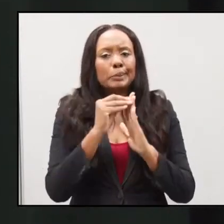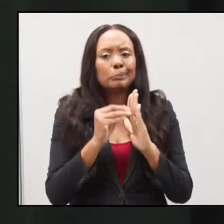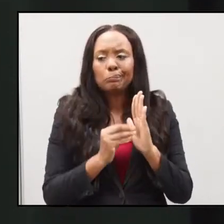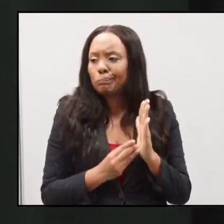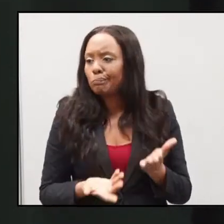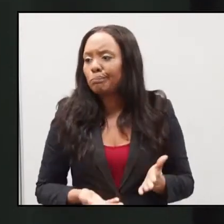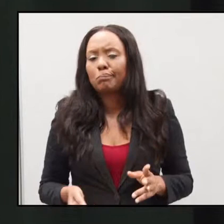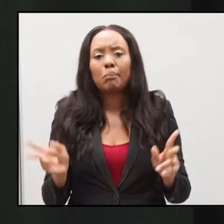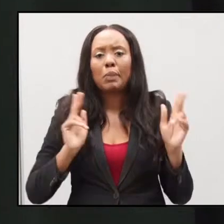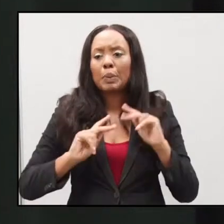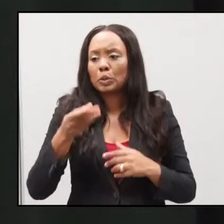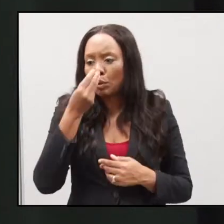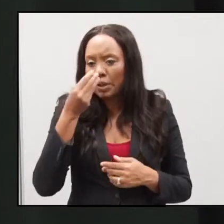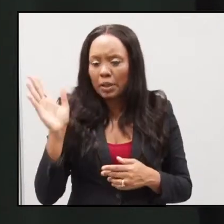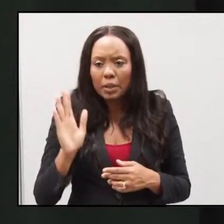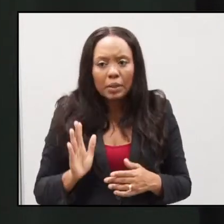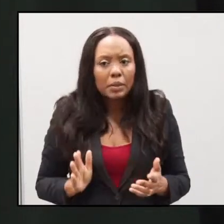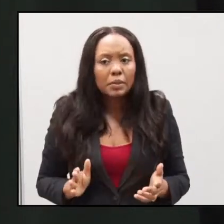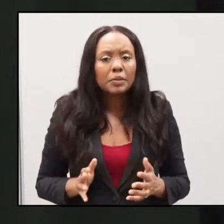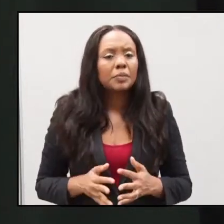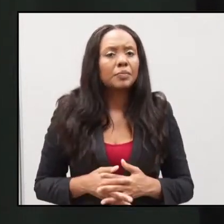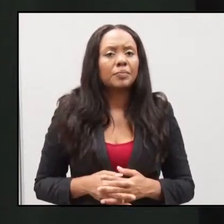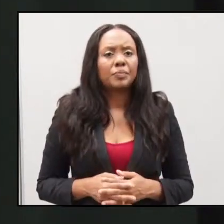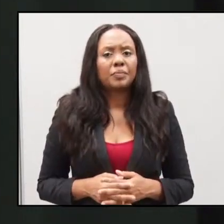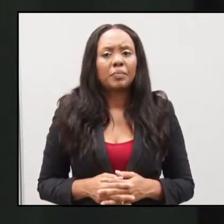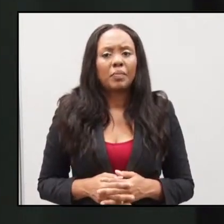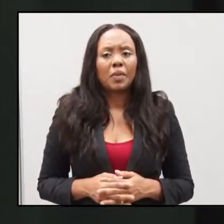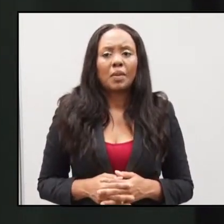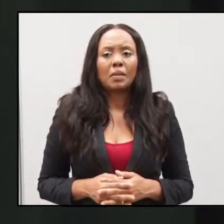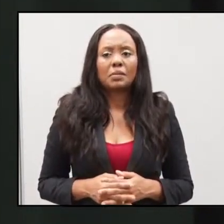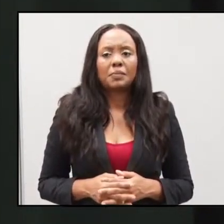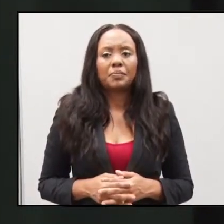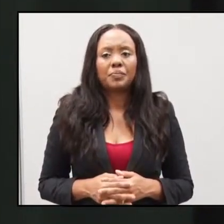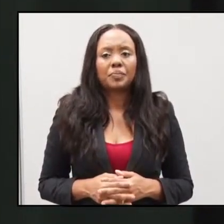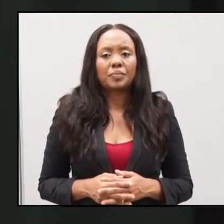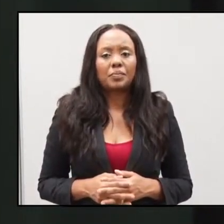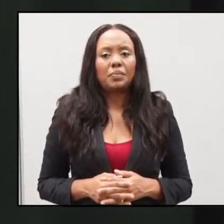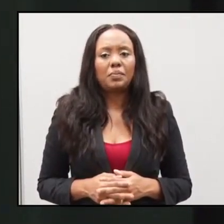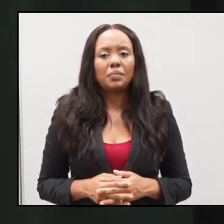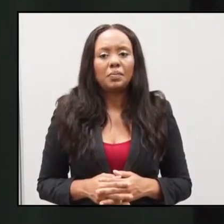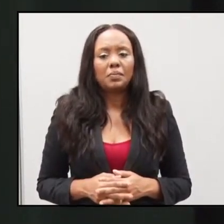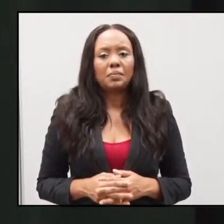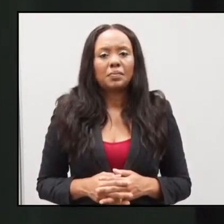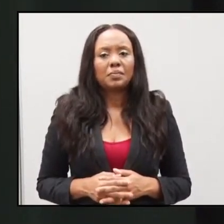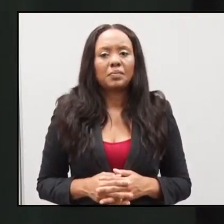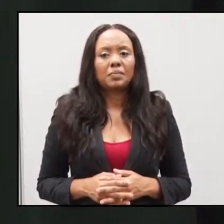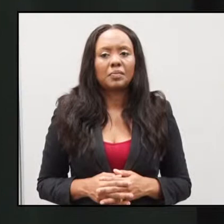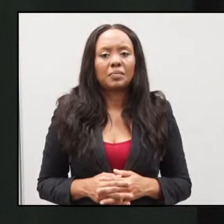And I thank you for